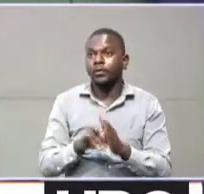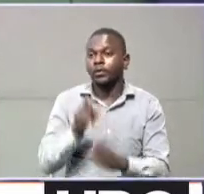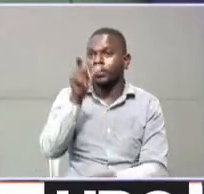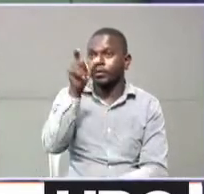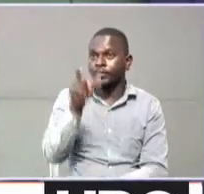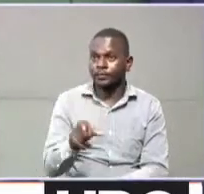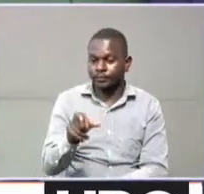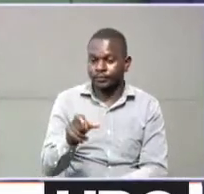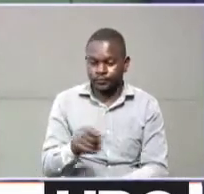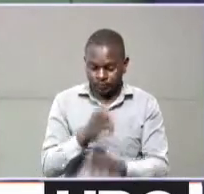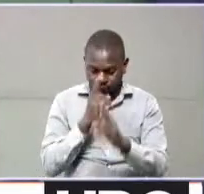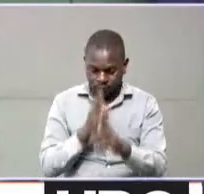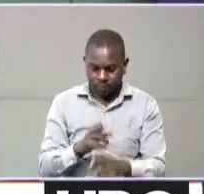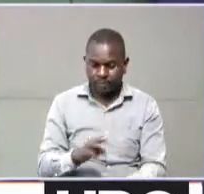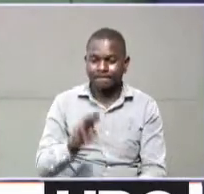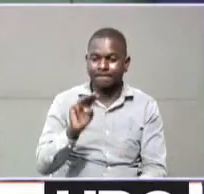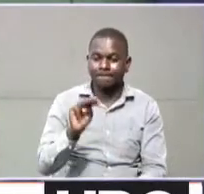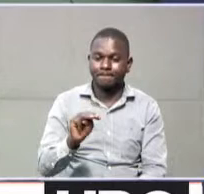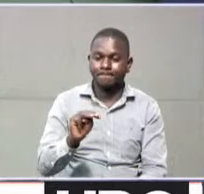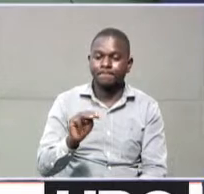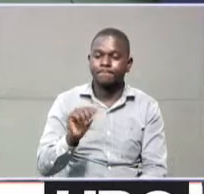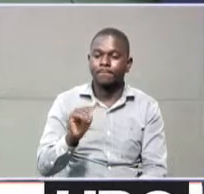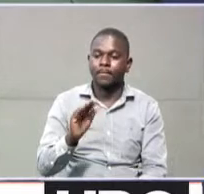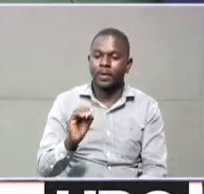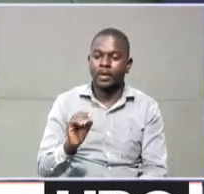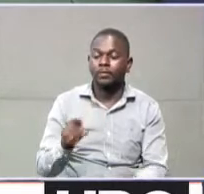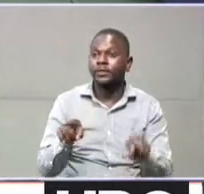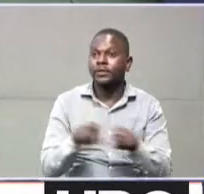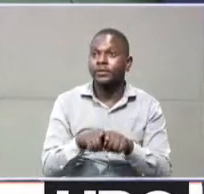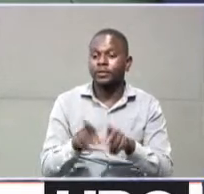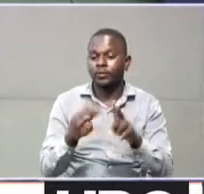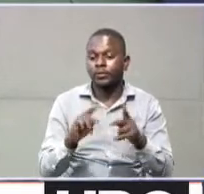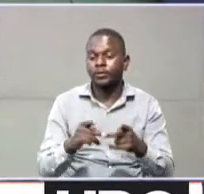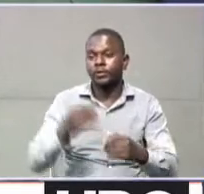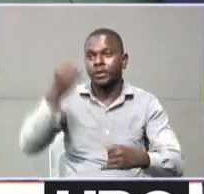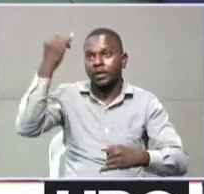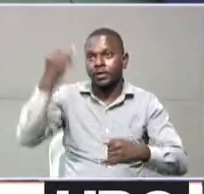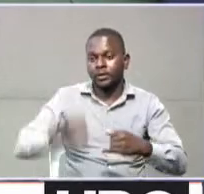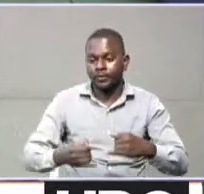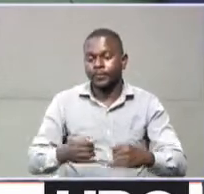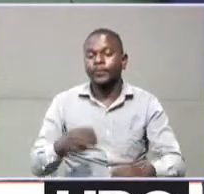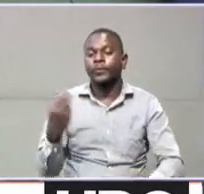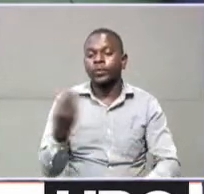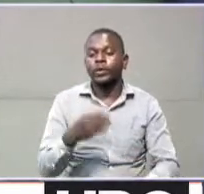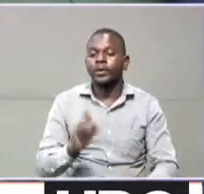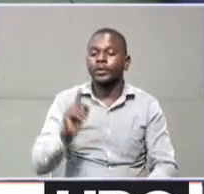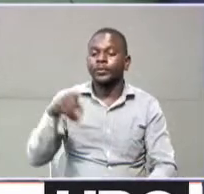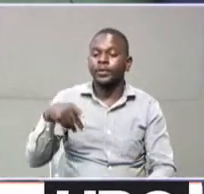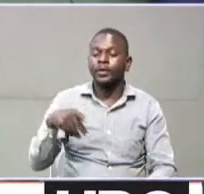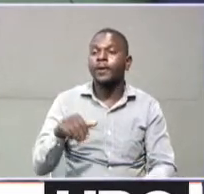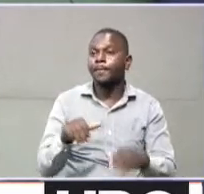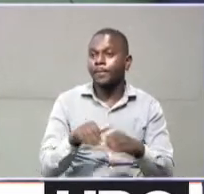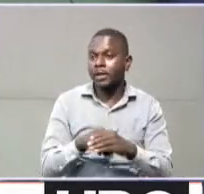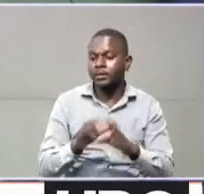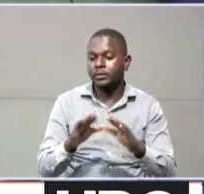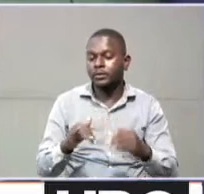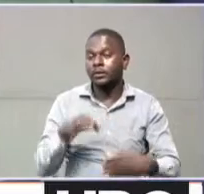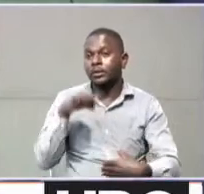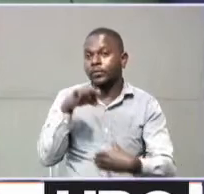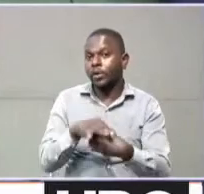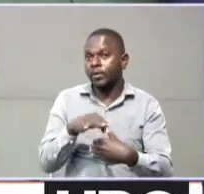of honorable nobody now for the for the same position and finally that we dp members having been